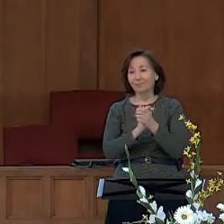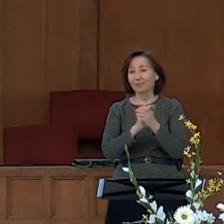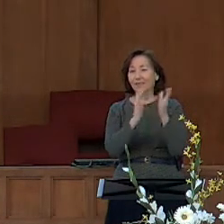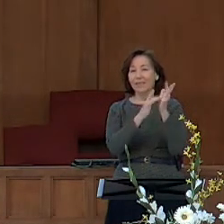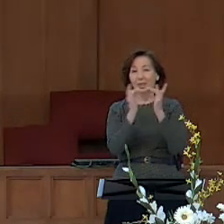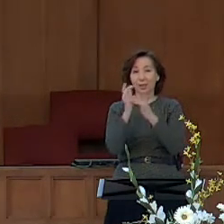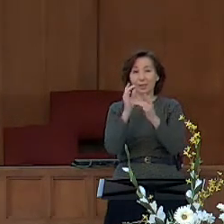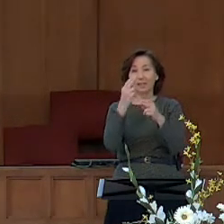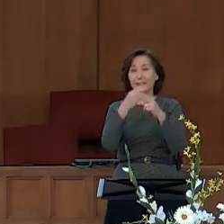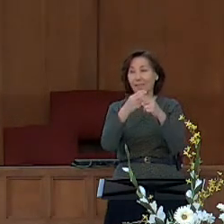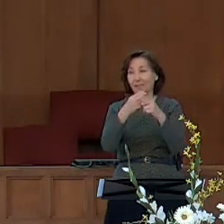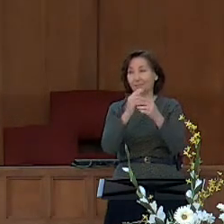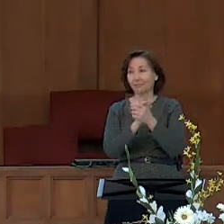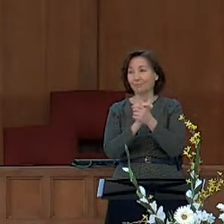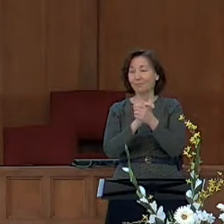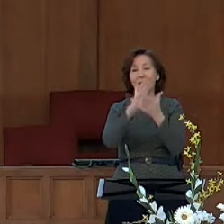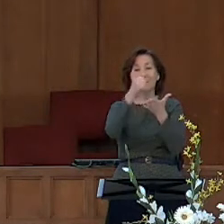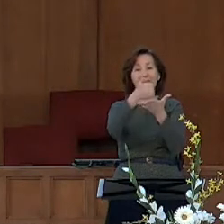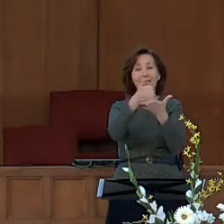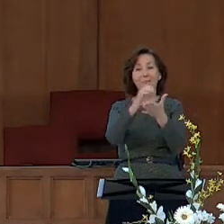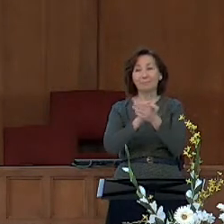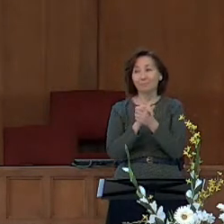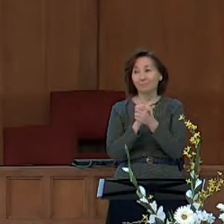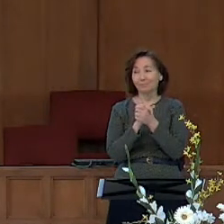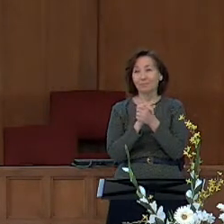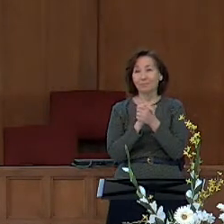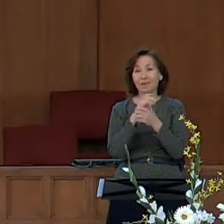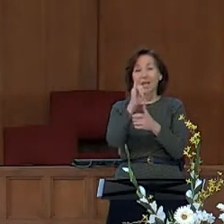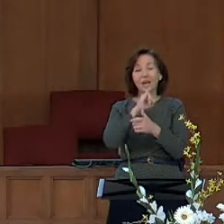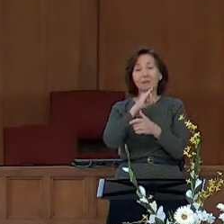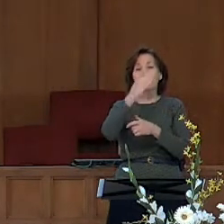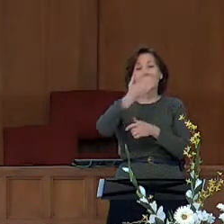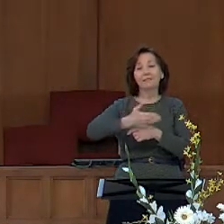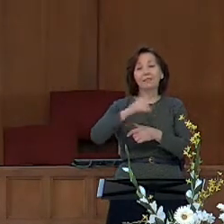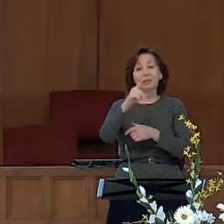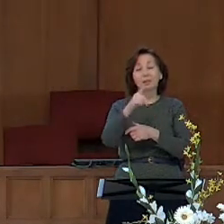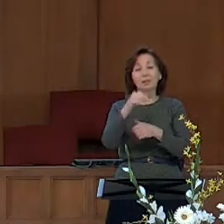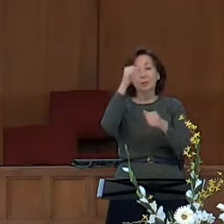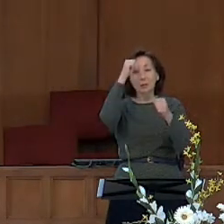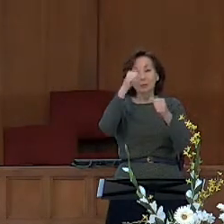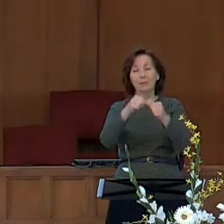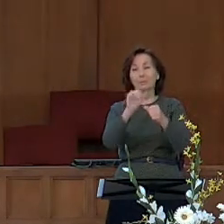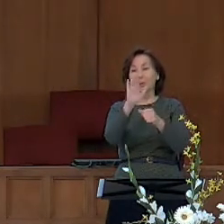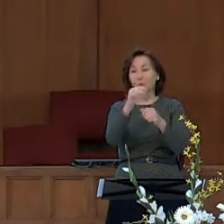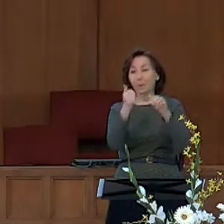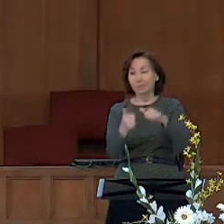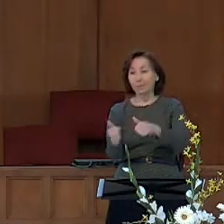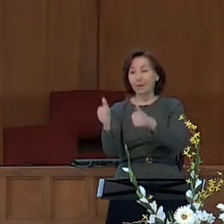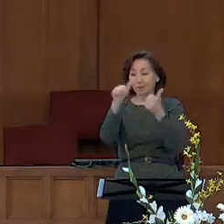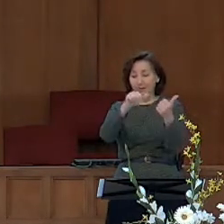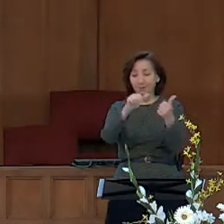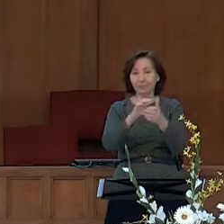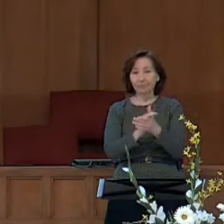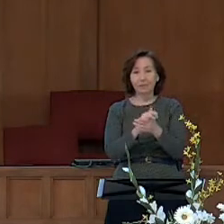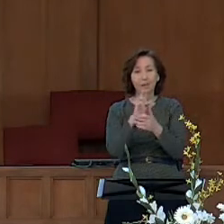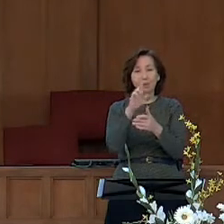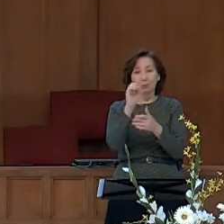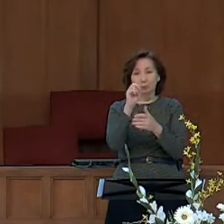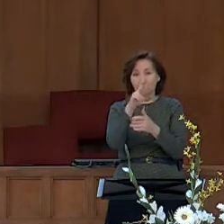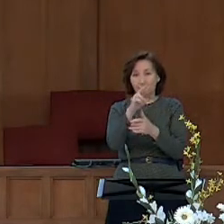Jesus' name, amen. I'm going to invite you to remember your baptism. That's Reverend Ron to join